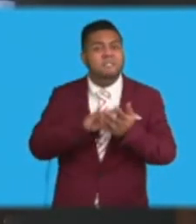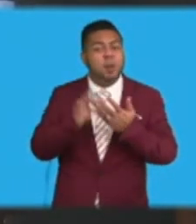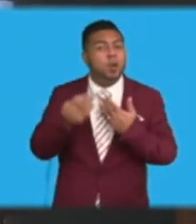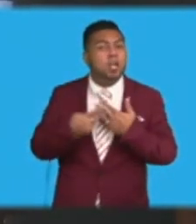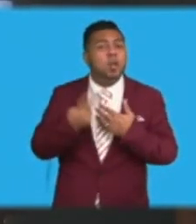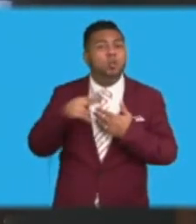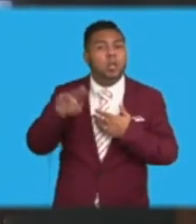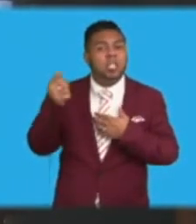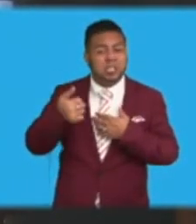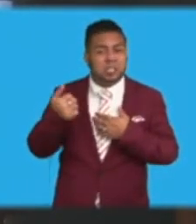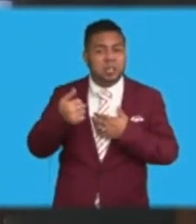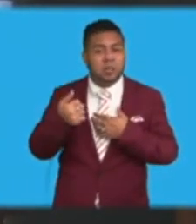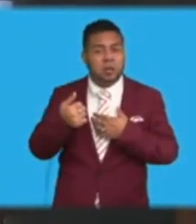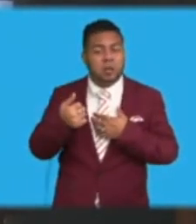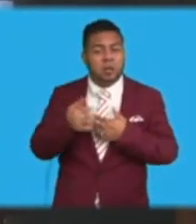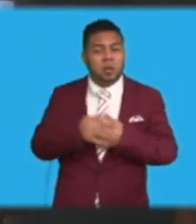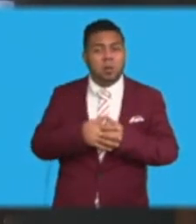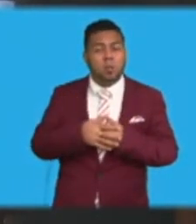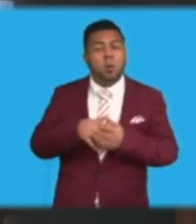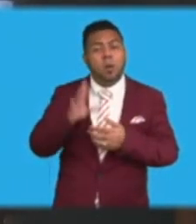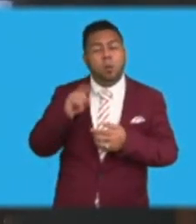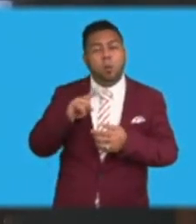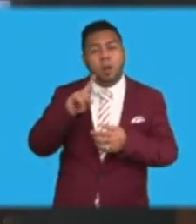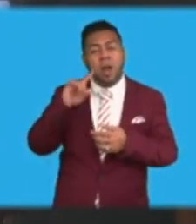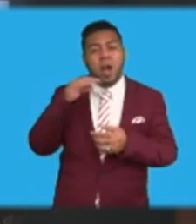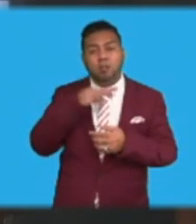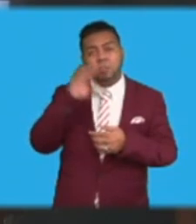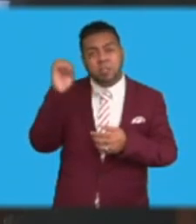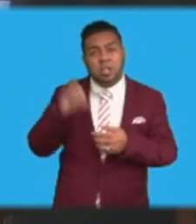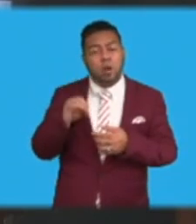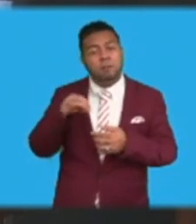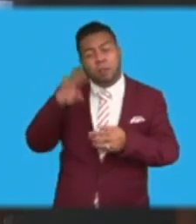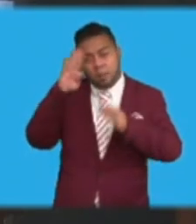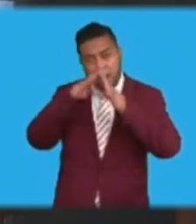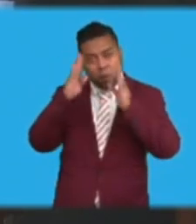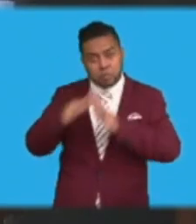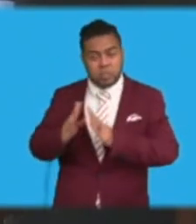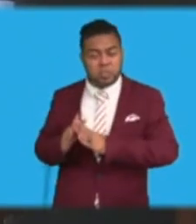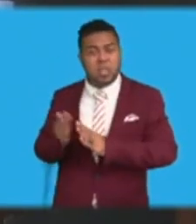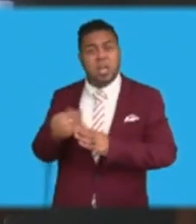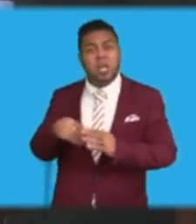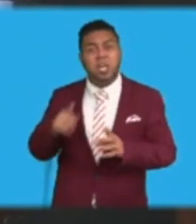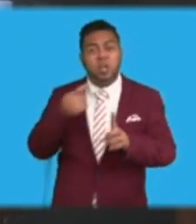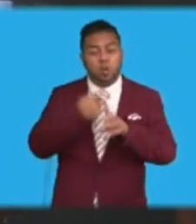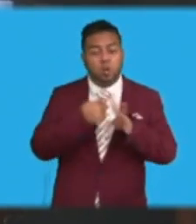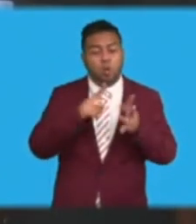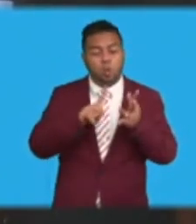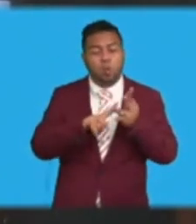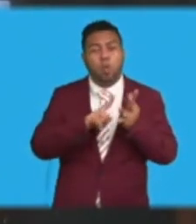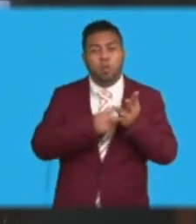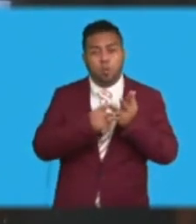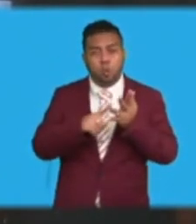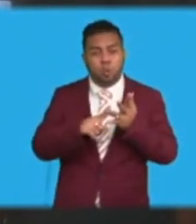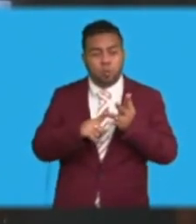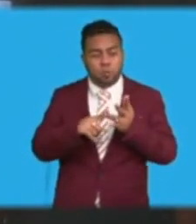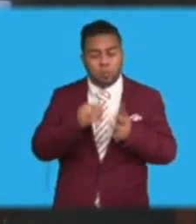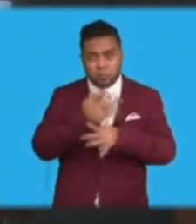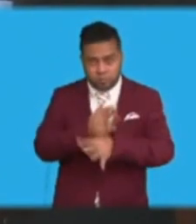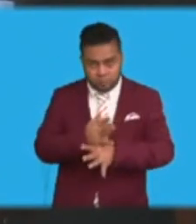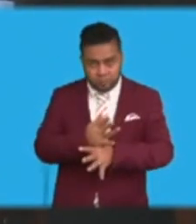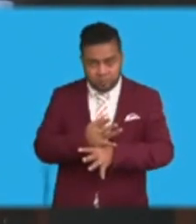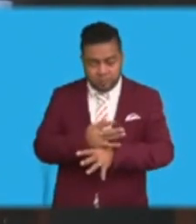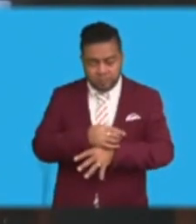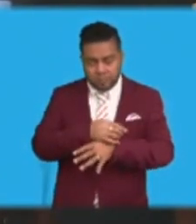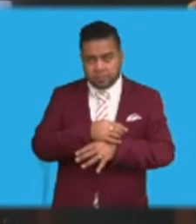where 100% of the buildings in the island of Koro in Lomaviti group suffered damage as a result of cyclone and storm surge, Madam Speaker,